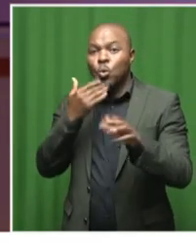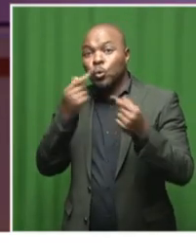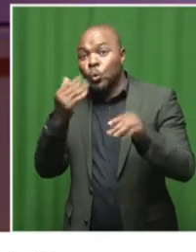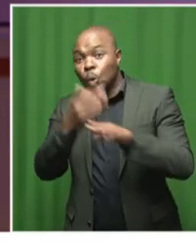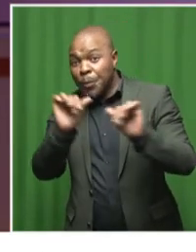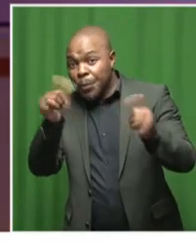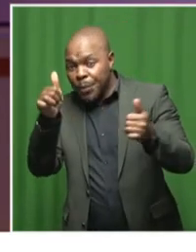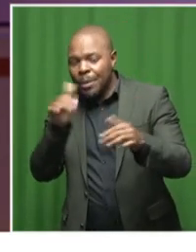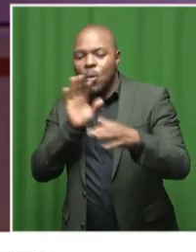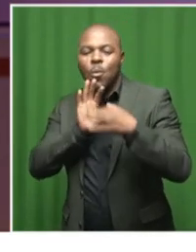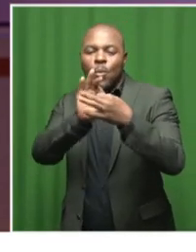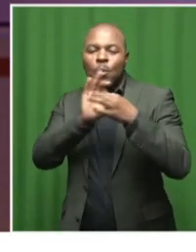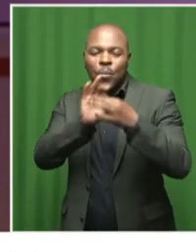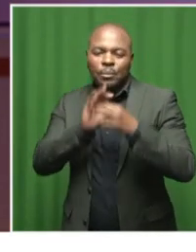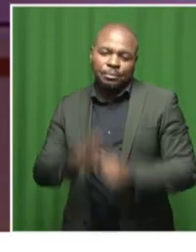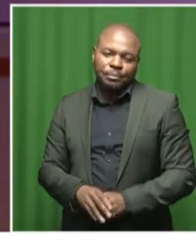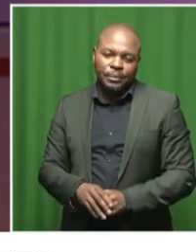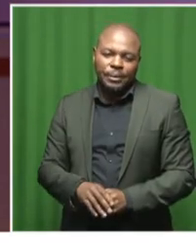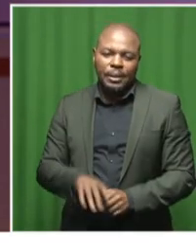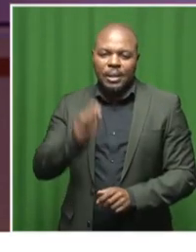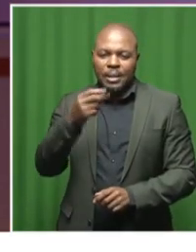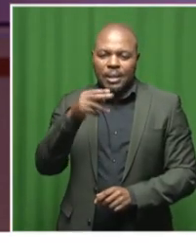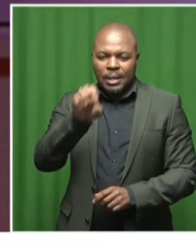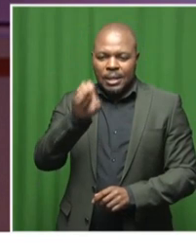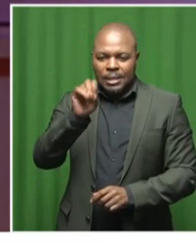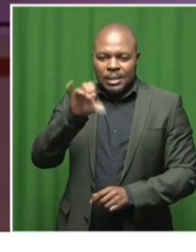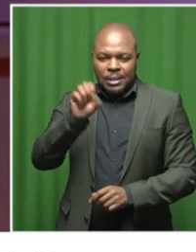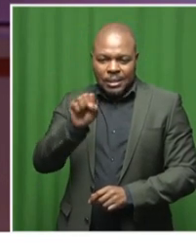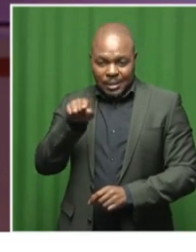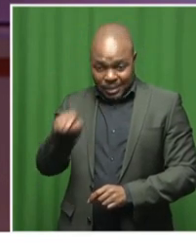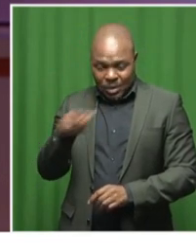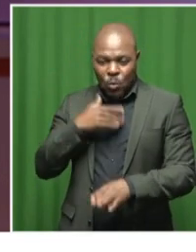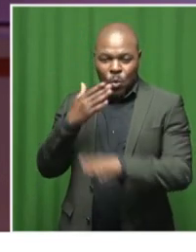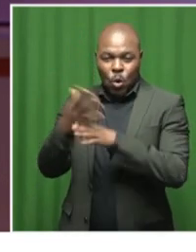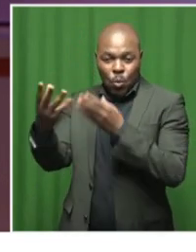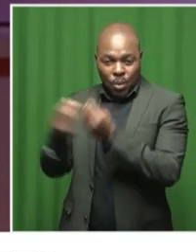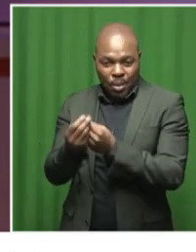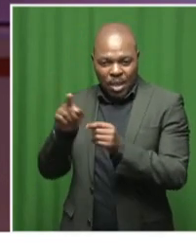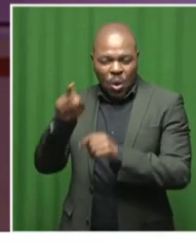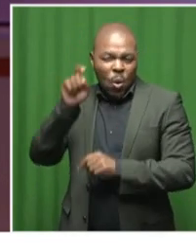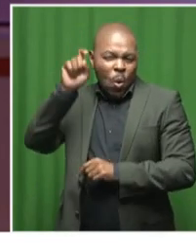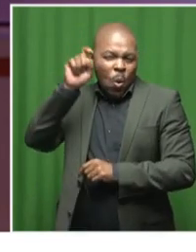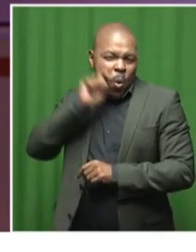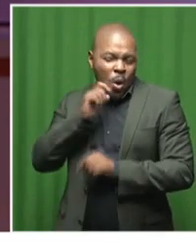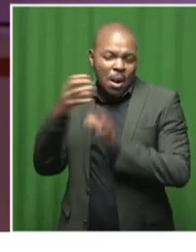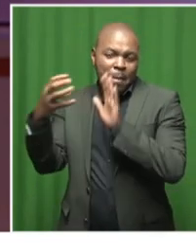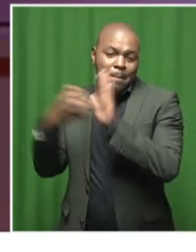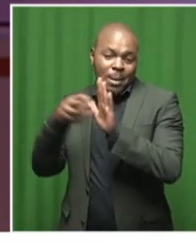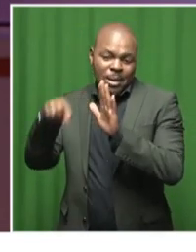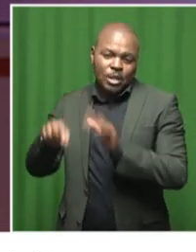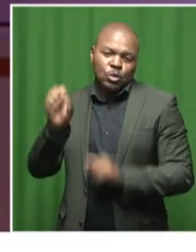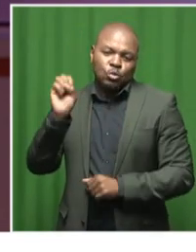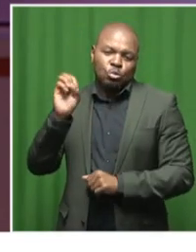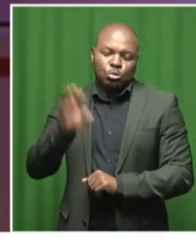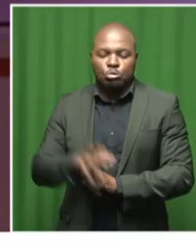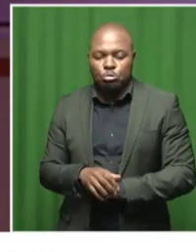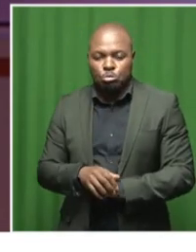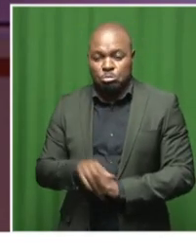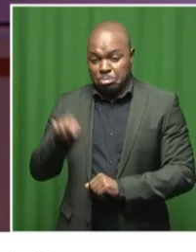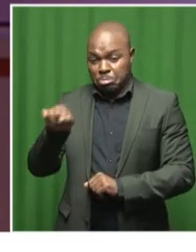things. So we collaborated with Thesis, which is one of the oldest brands in Soweto. So